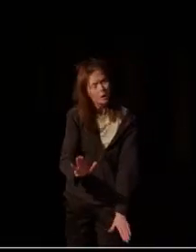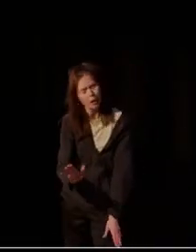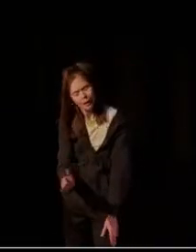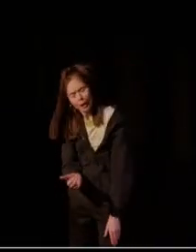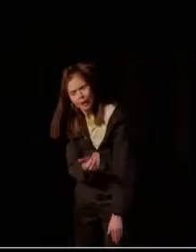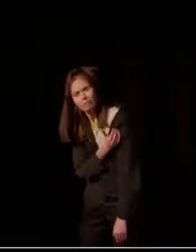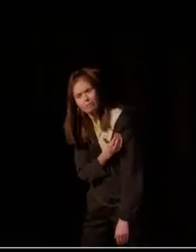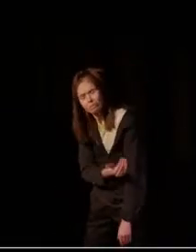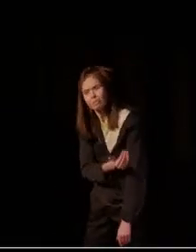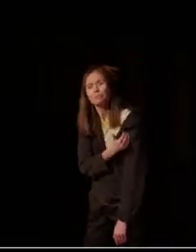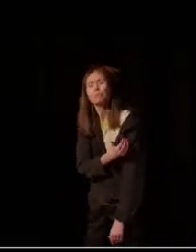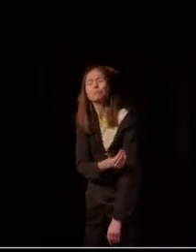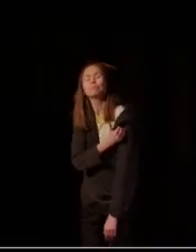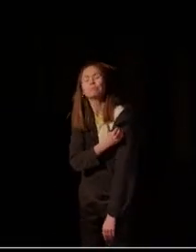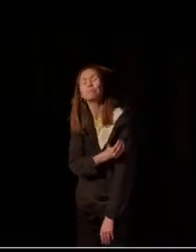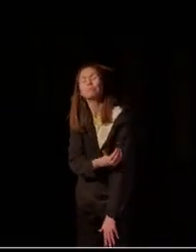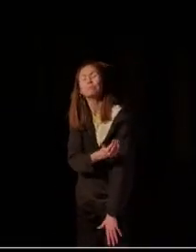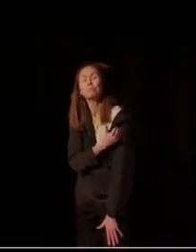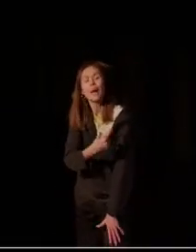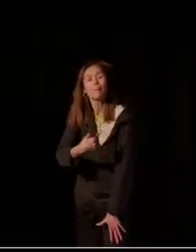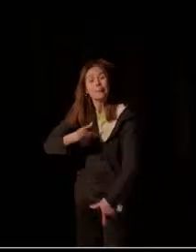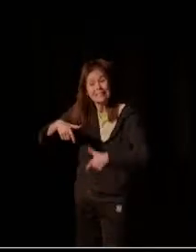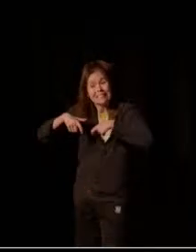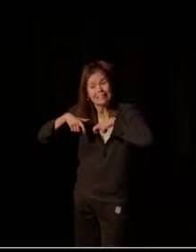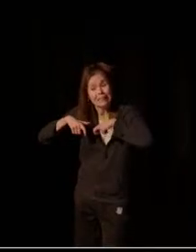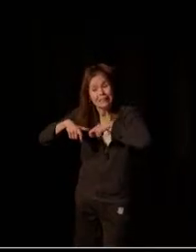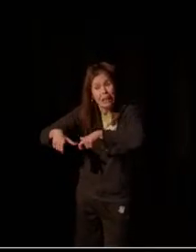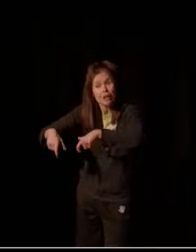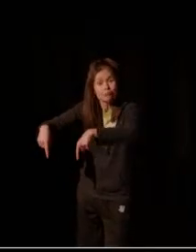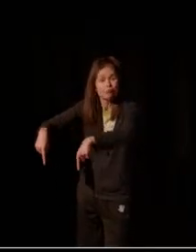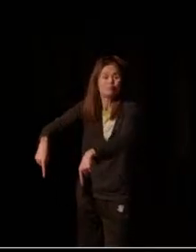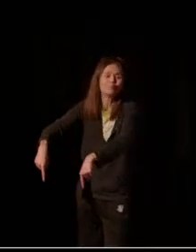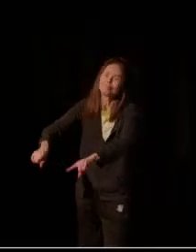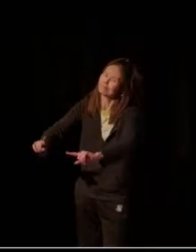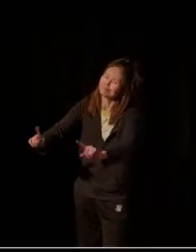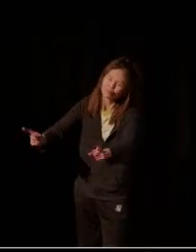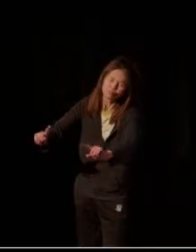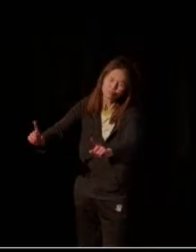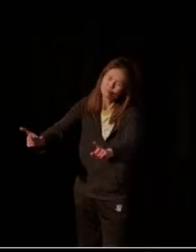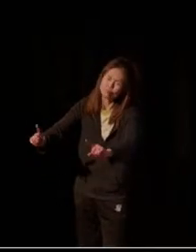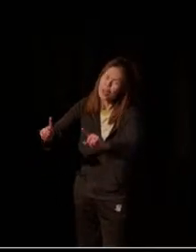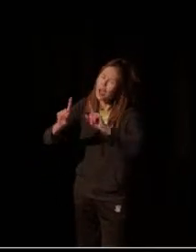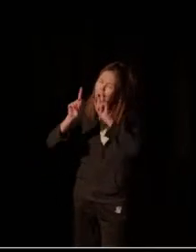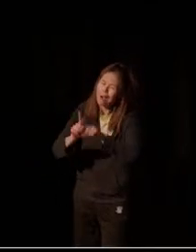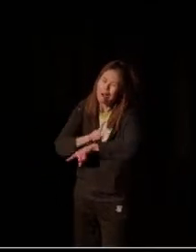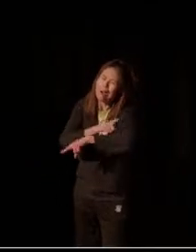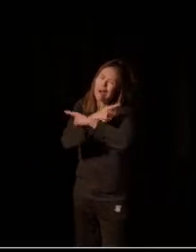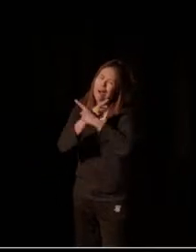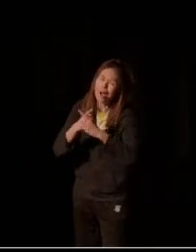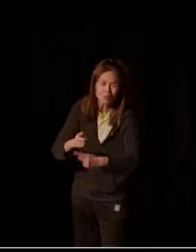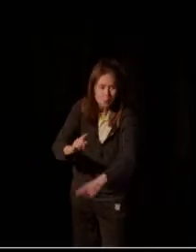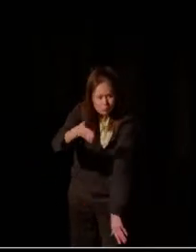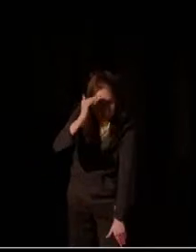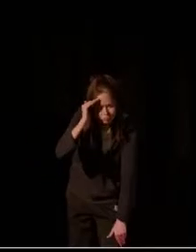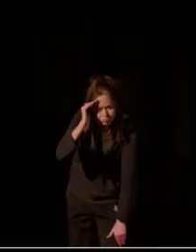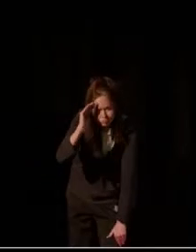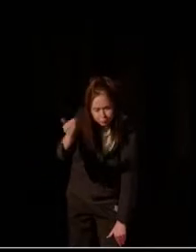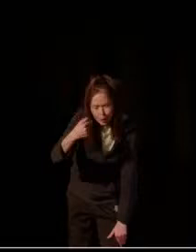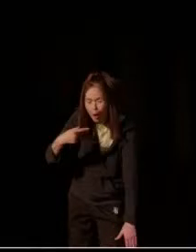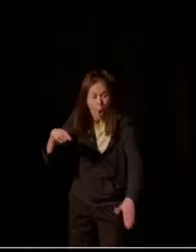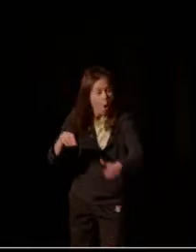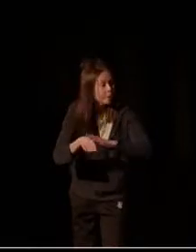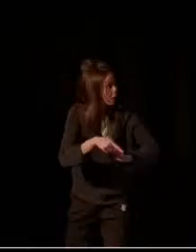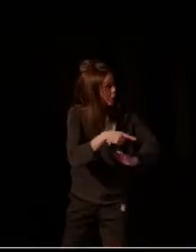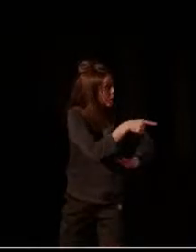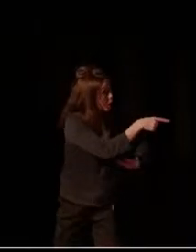beg you. There's no tongue that moves, none in the world such as yours that could convince me. So, farewell, brother.